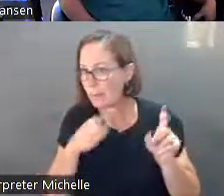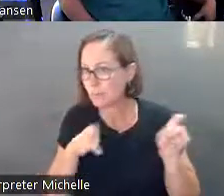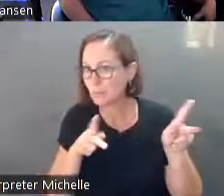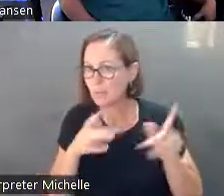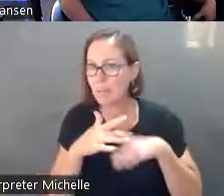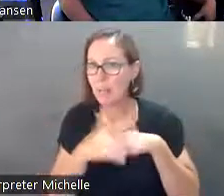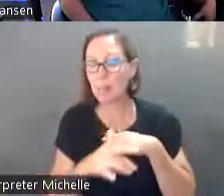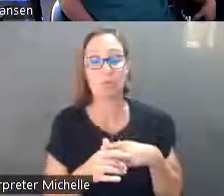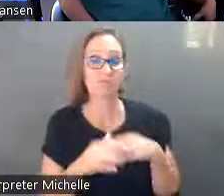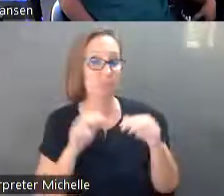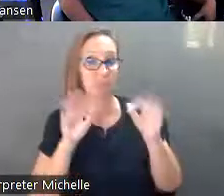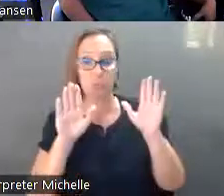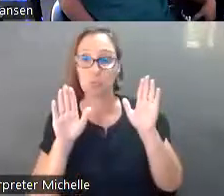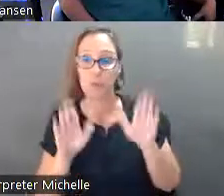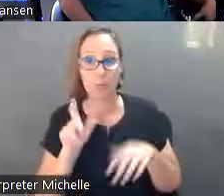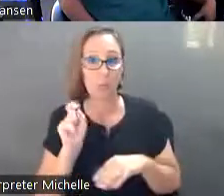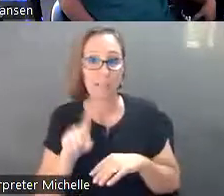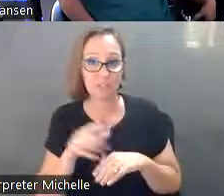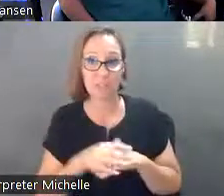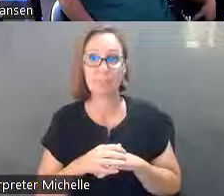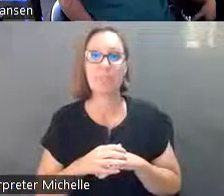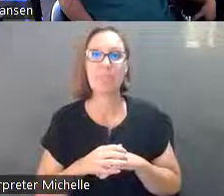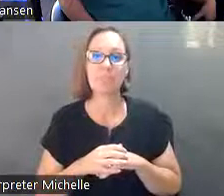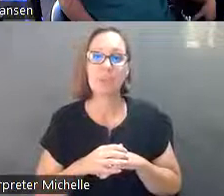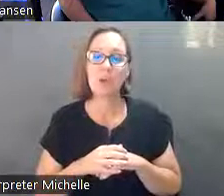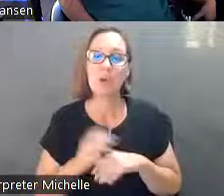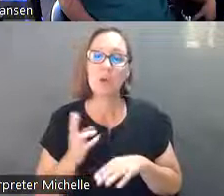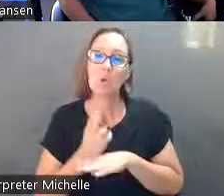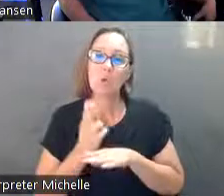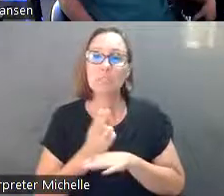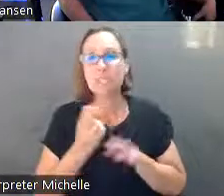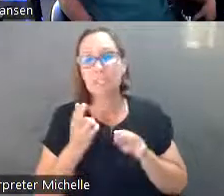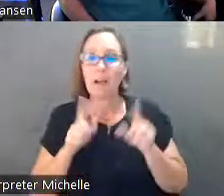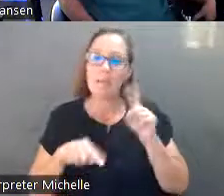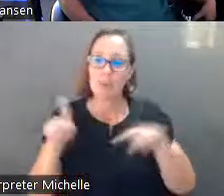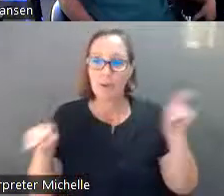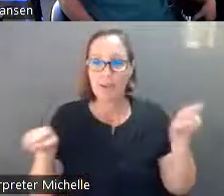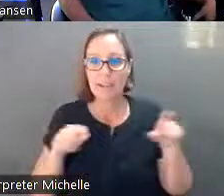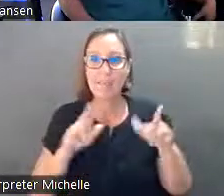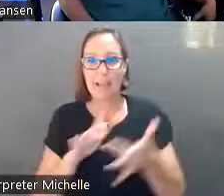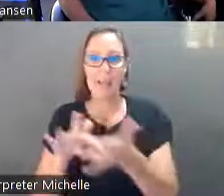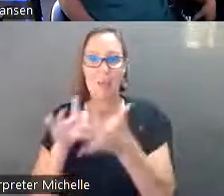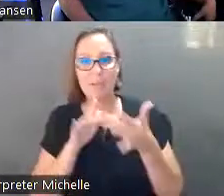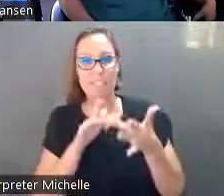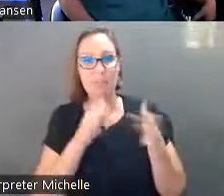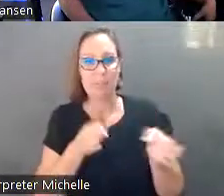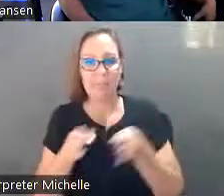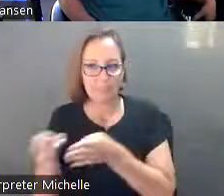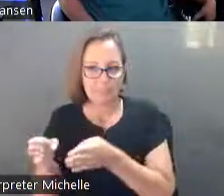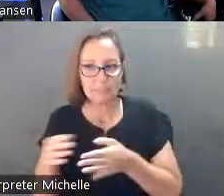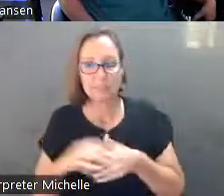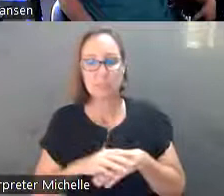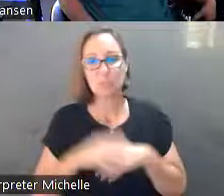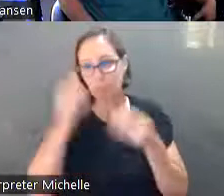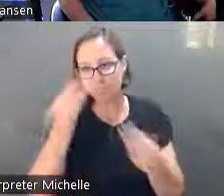a great question. So we're using kind of a variety of outreach methods. But so, for